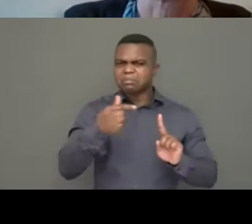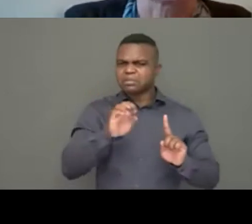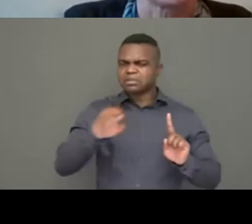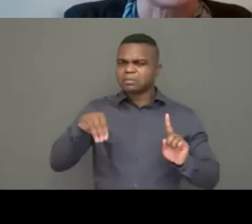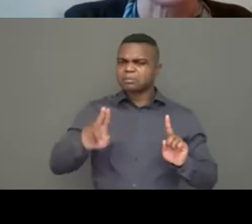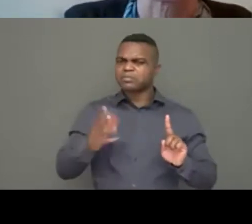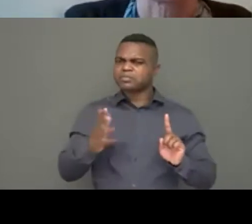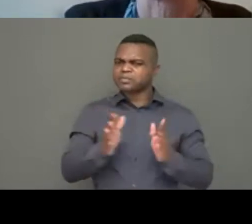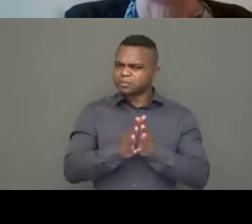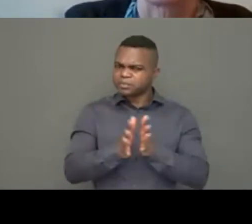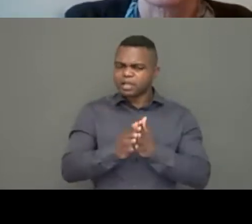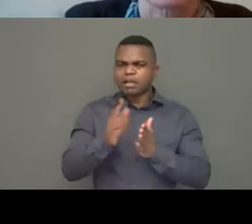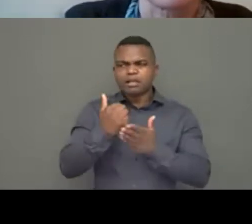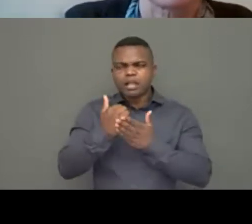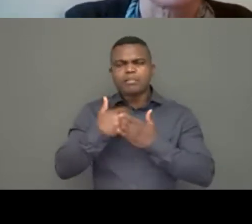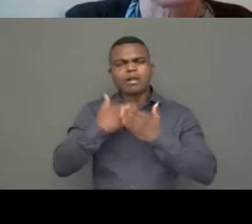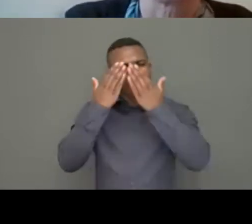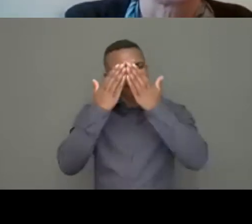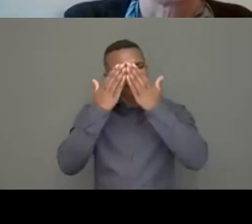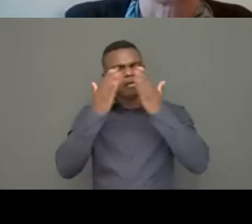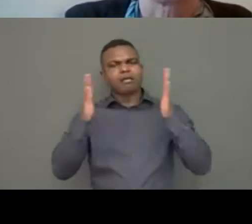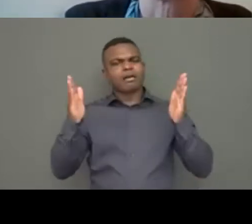are misbeliefs, there are traditional